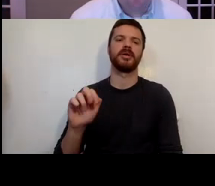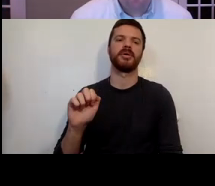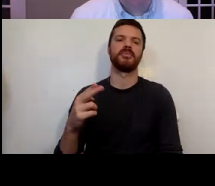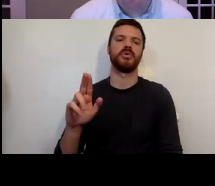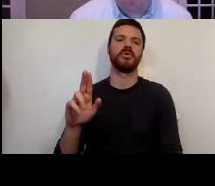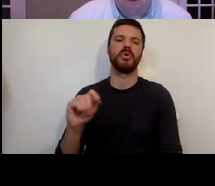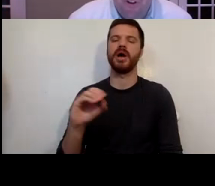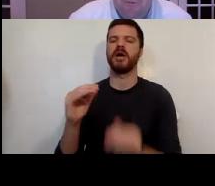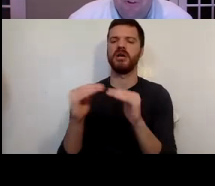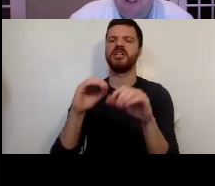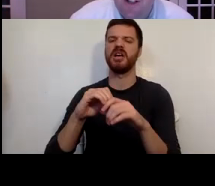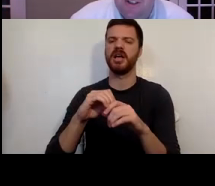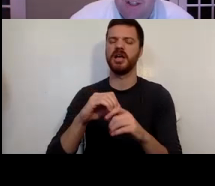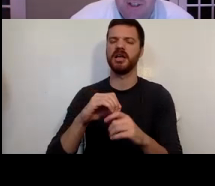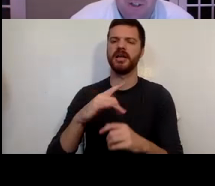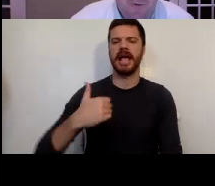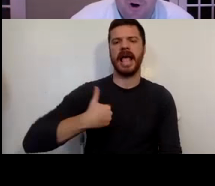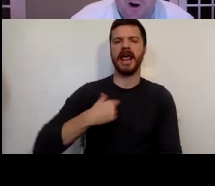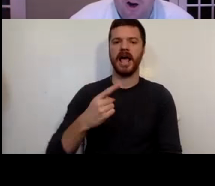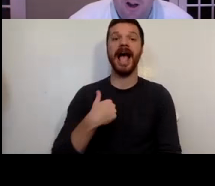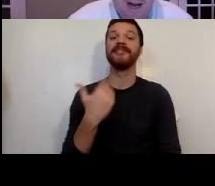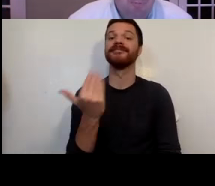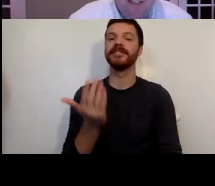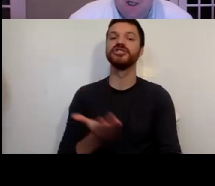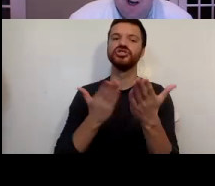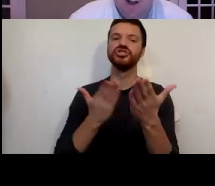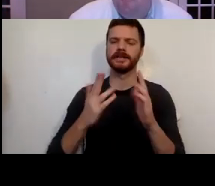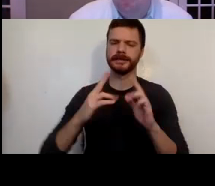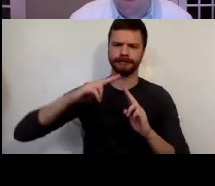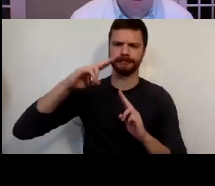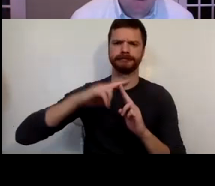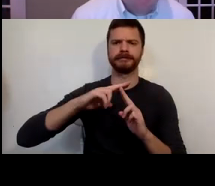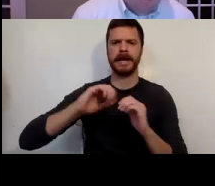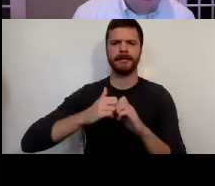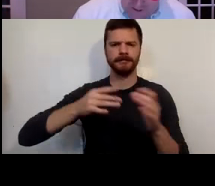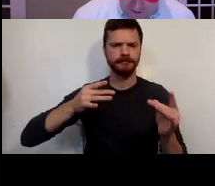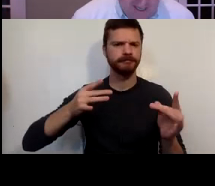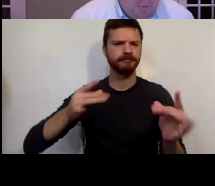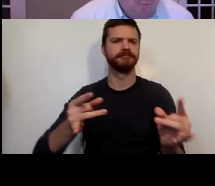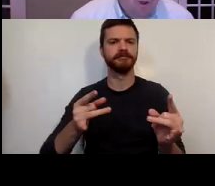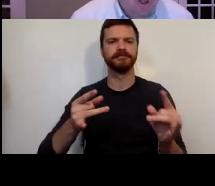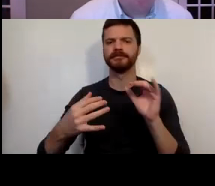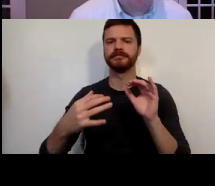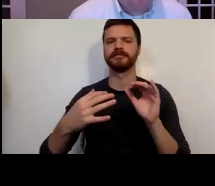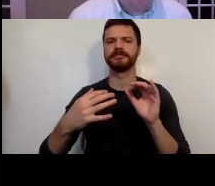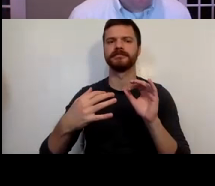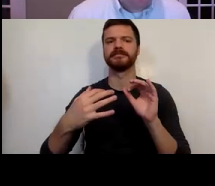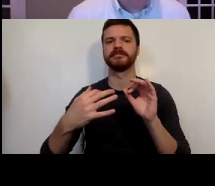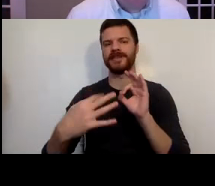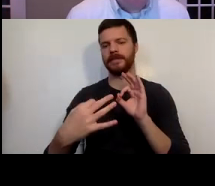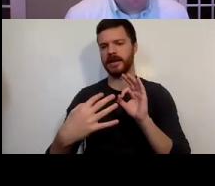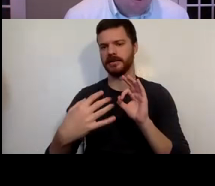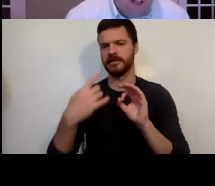who have published these 15 suggestions for optimizing audit and feedback. And these are just examples below, but for